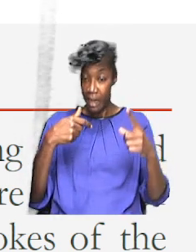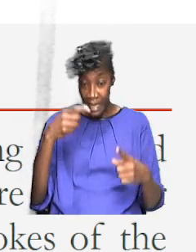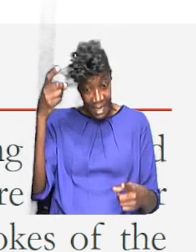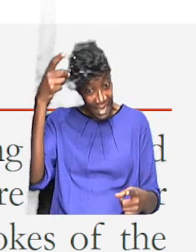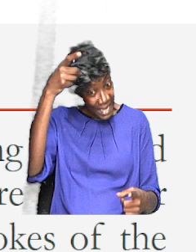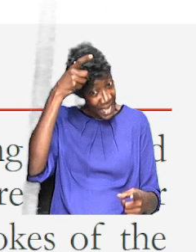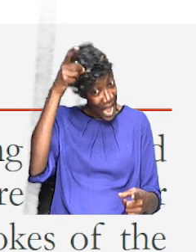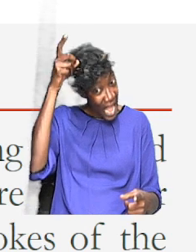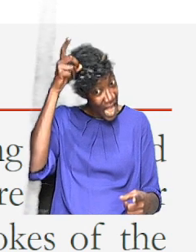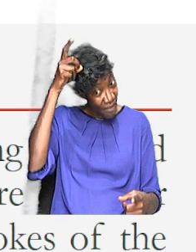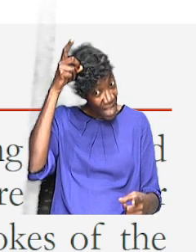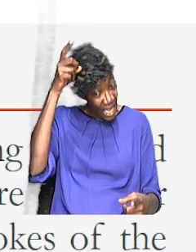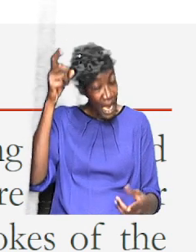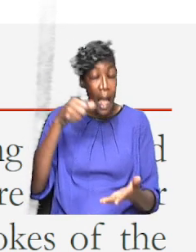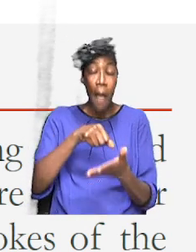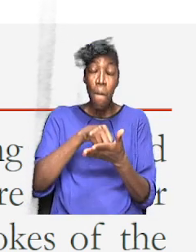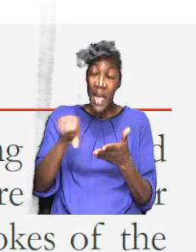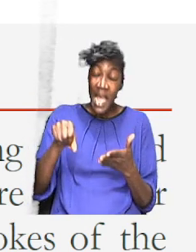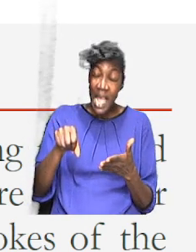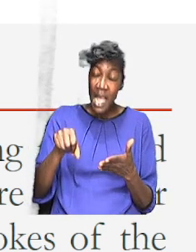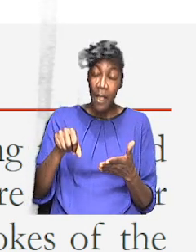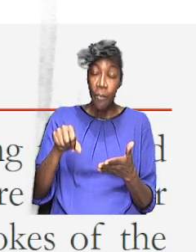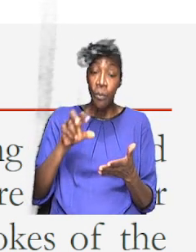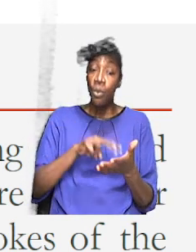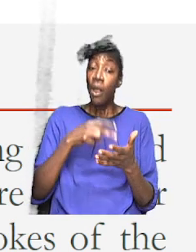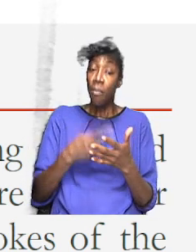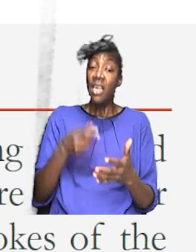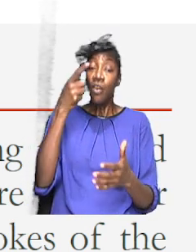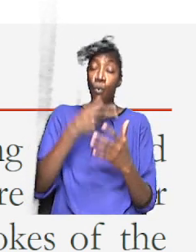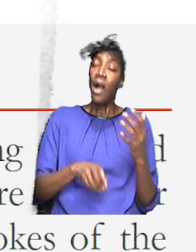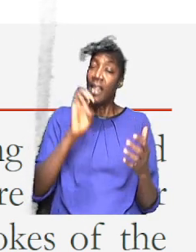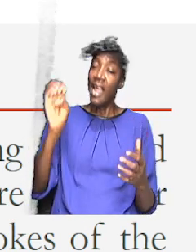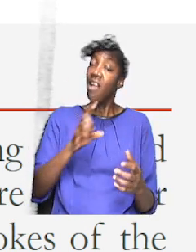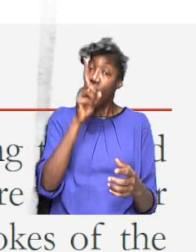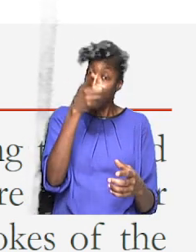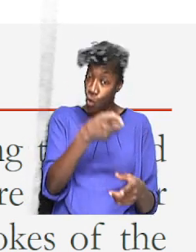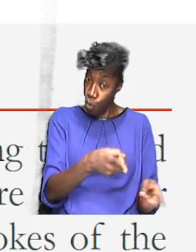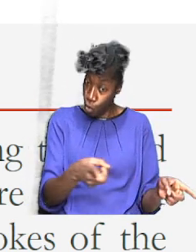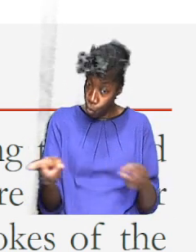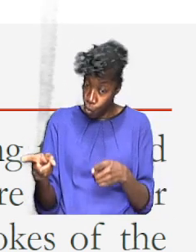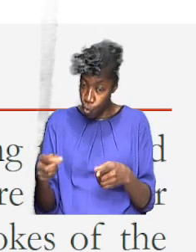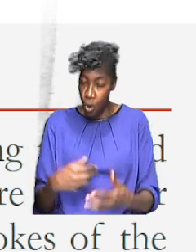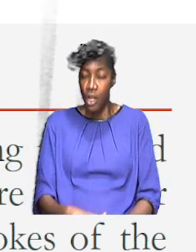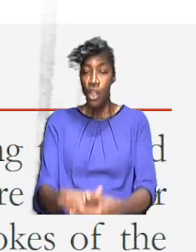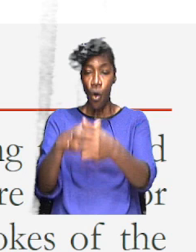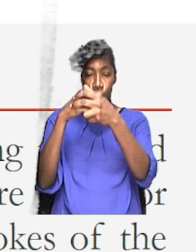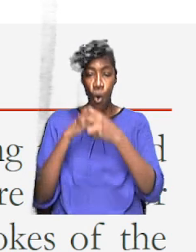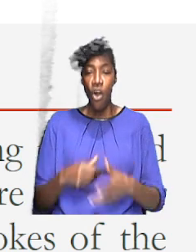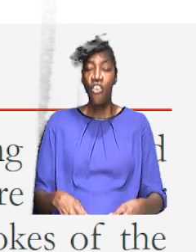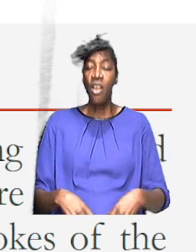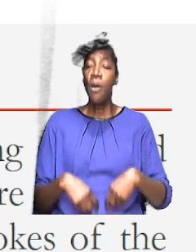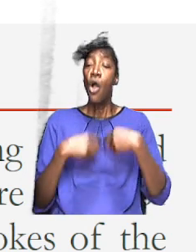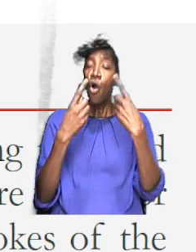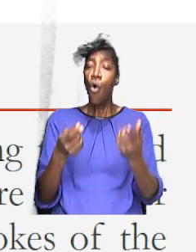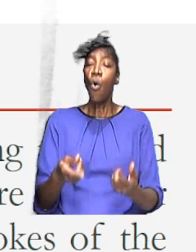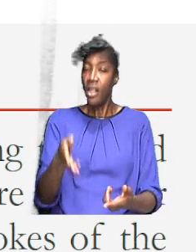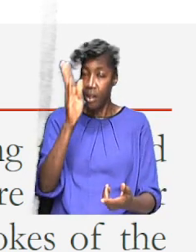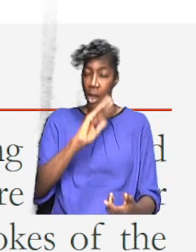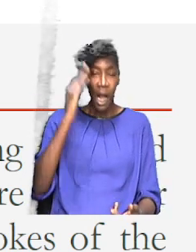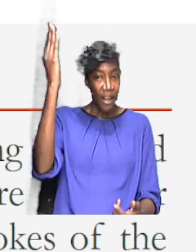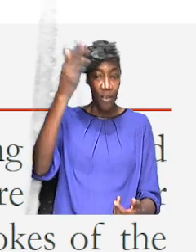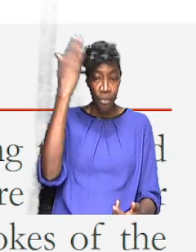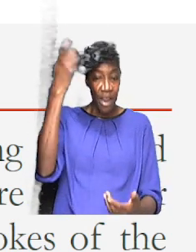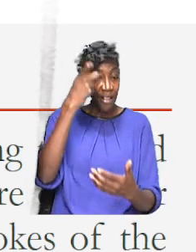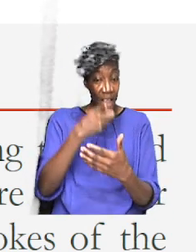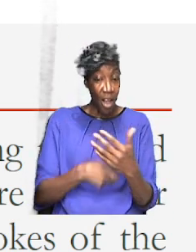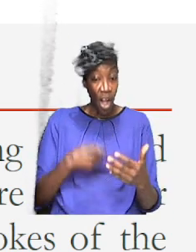words, whatever you do, your worship, getting into the presence of God must cost you something. And